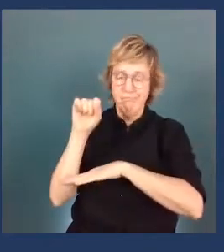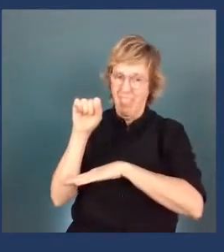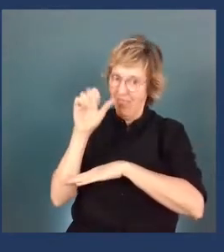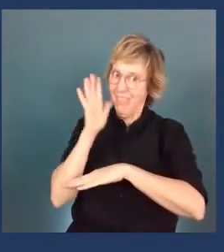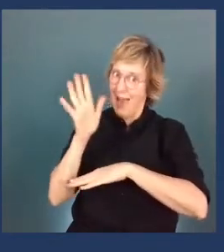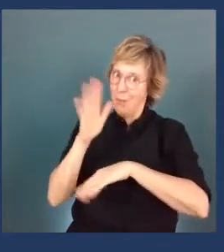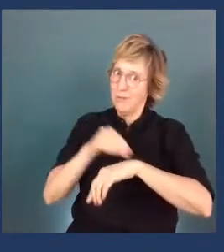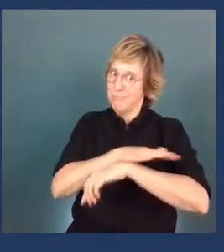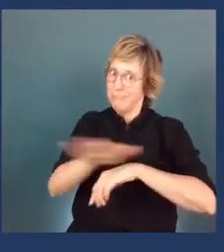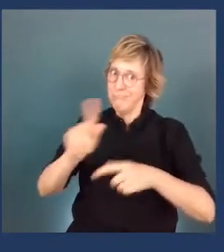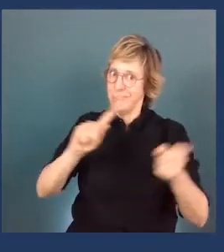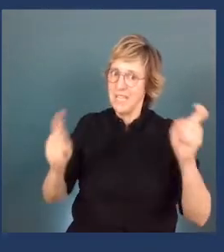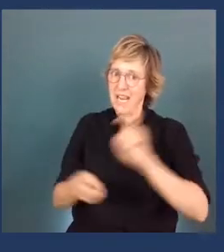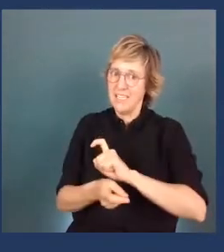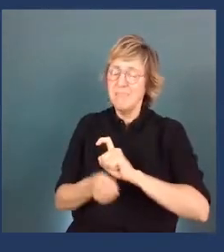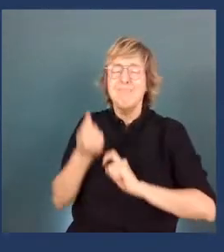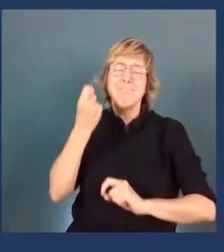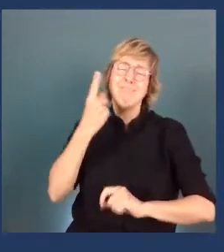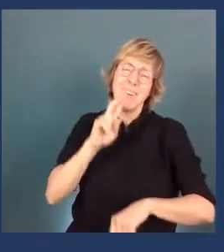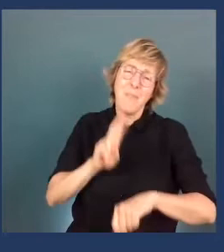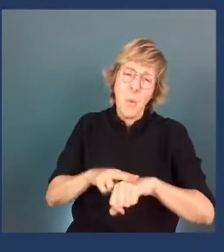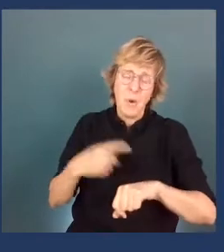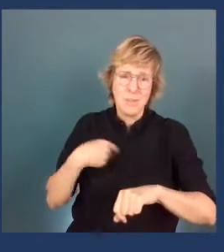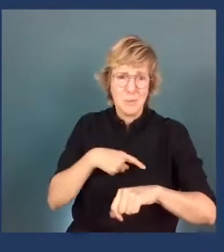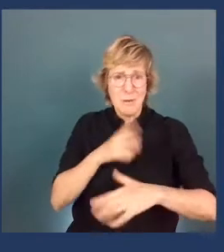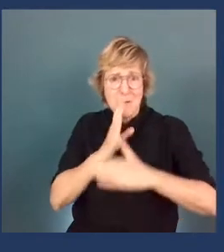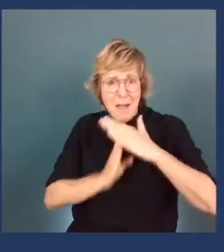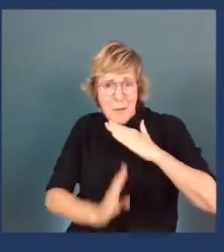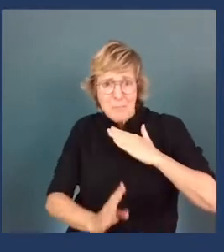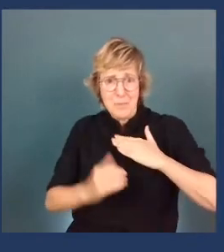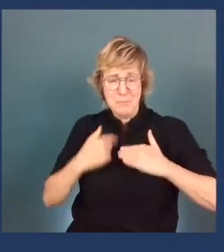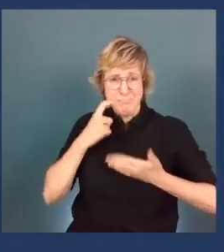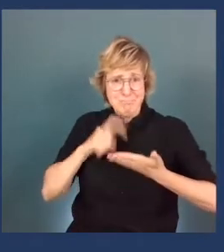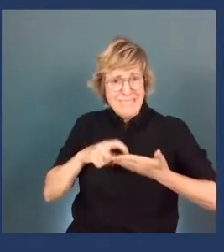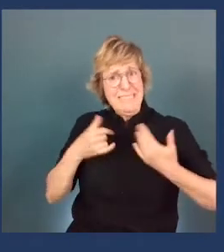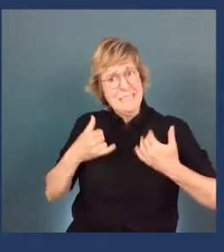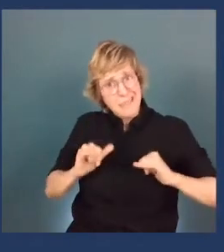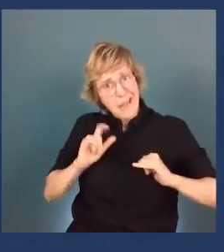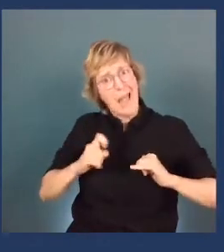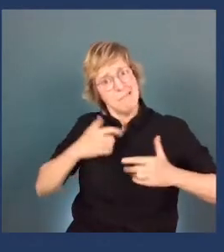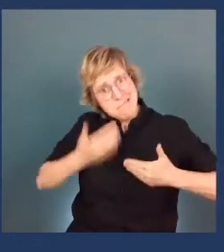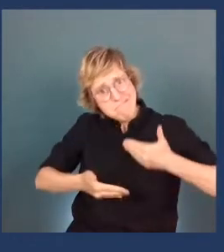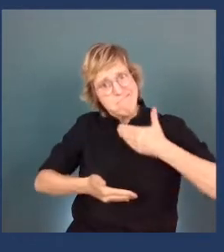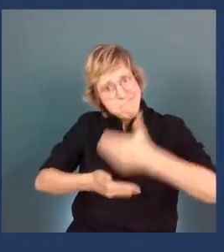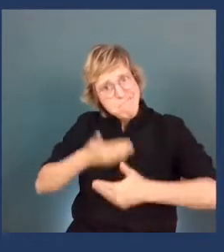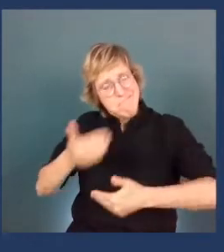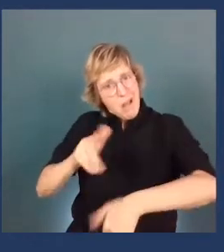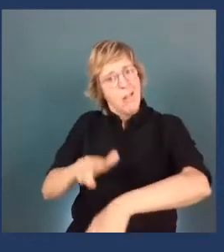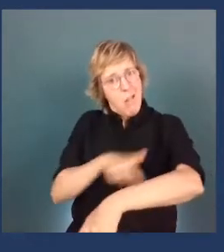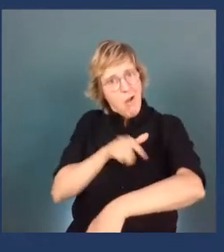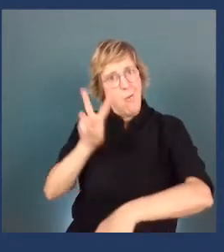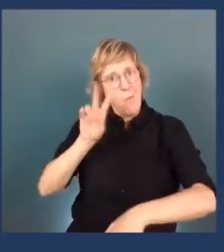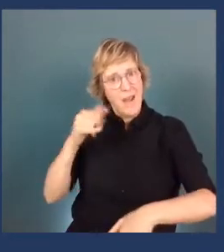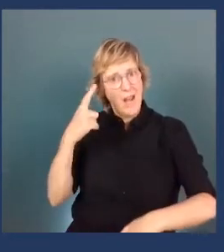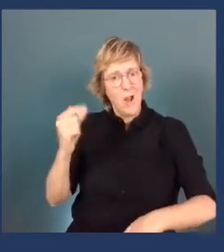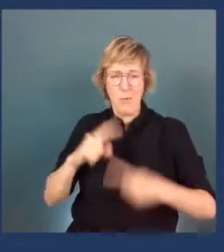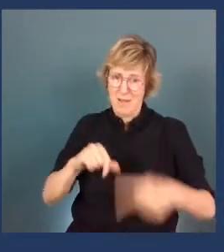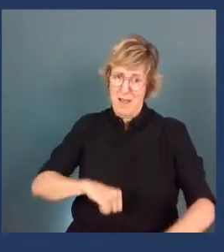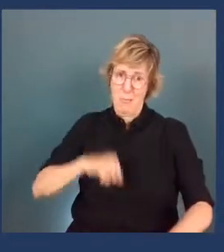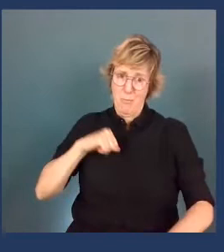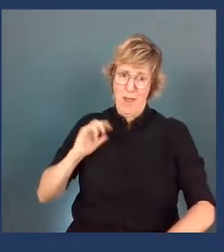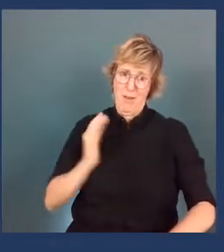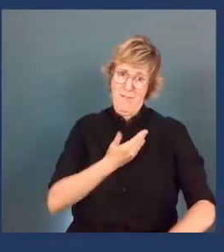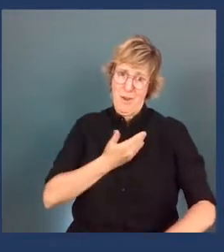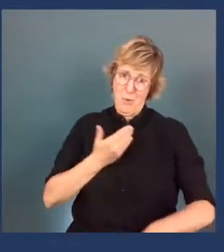we're humble. We're still on a journey. We've got a long way to go, but I feel very proud of the progress we've made so